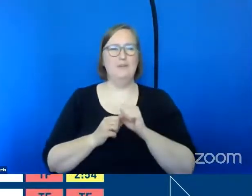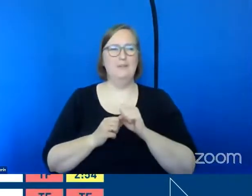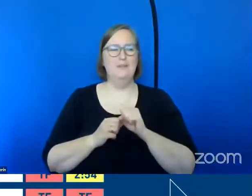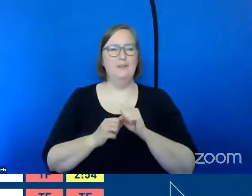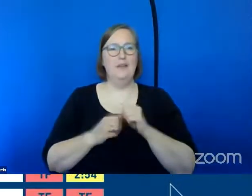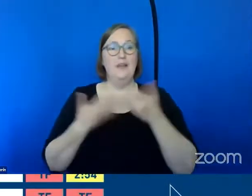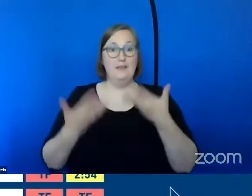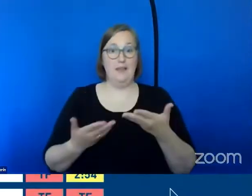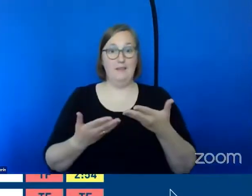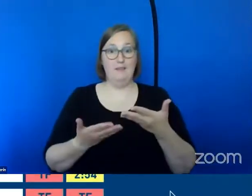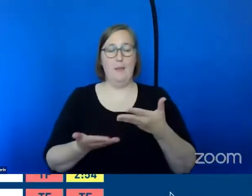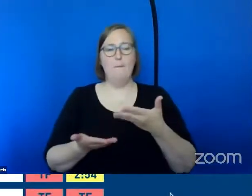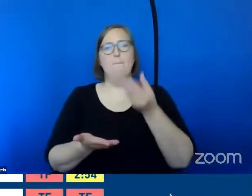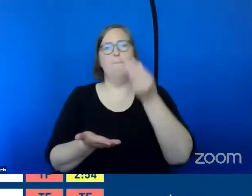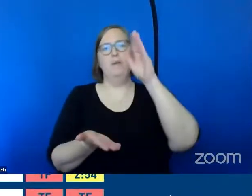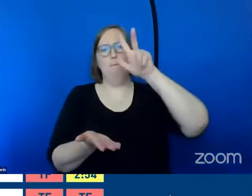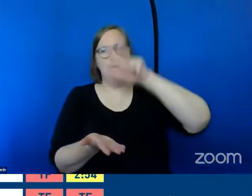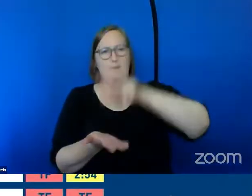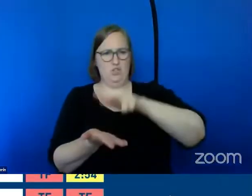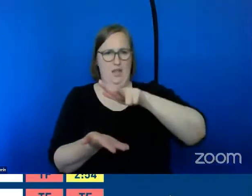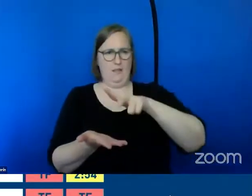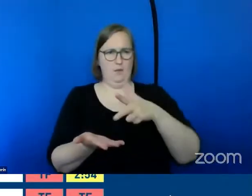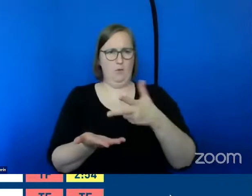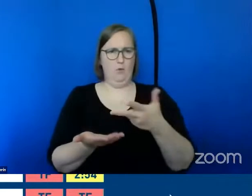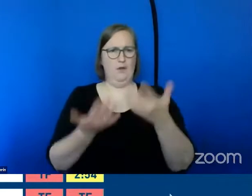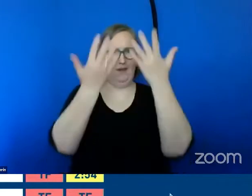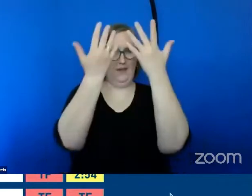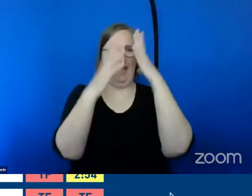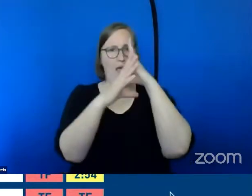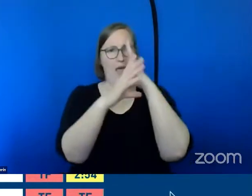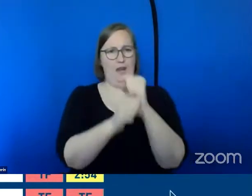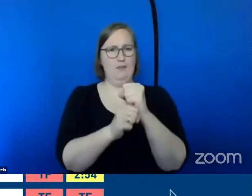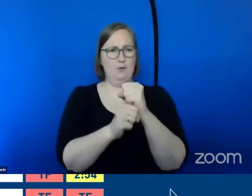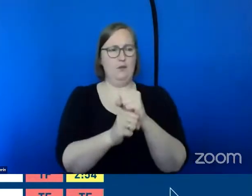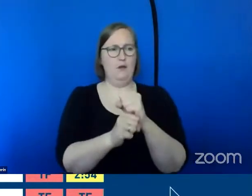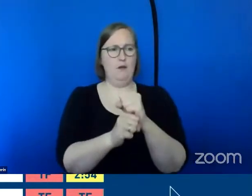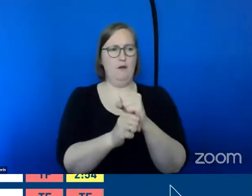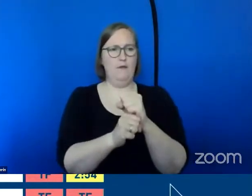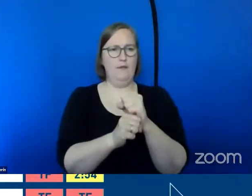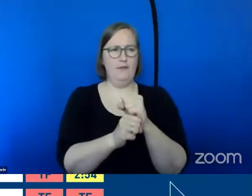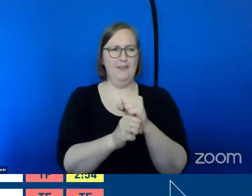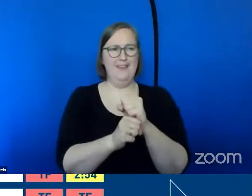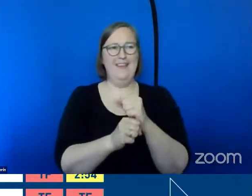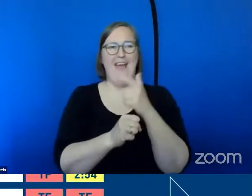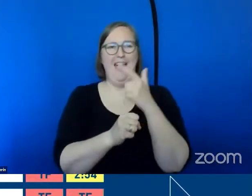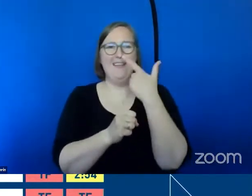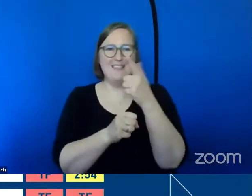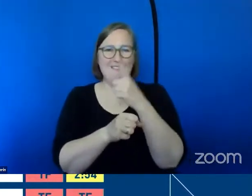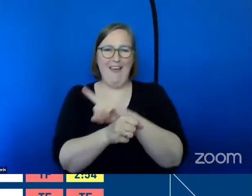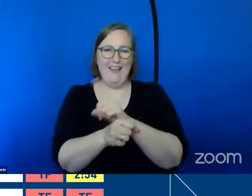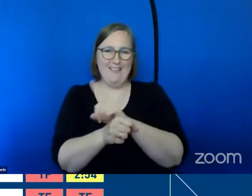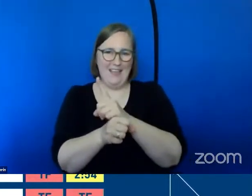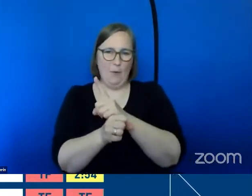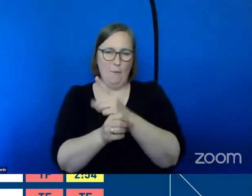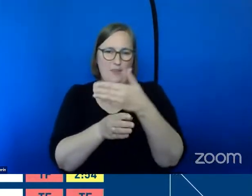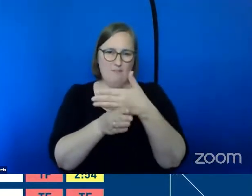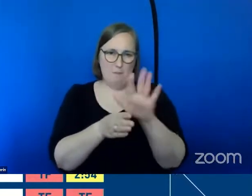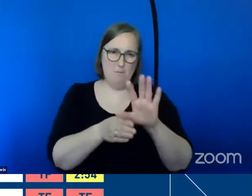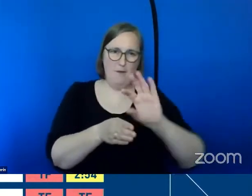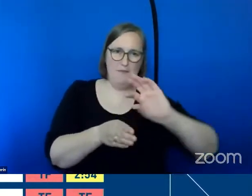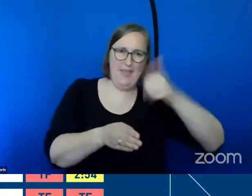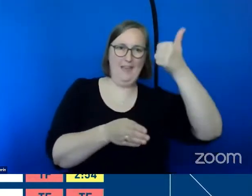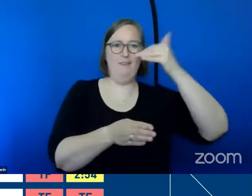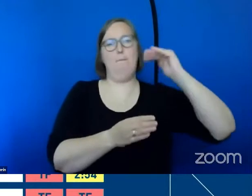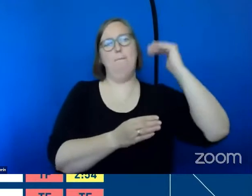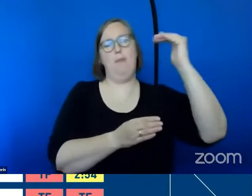Smart Arm team, who achieved a fantastic time of 2 minutes 27 in Heat 2 to win the arm prosthesis race. Runner-up Magnus